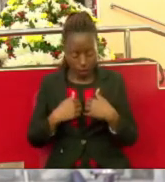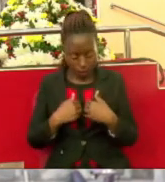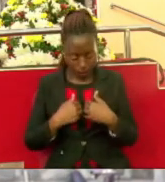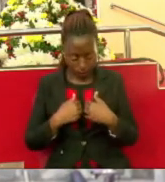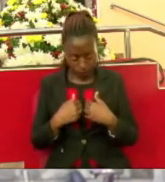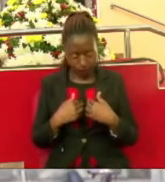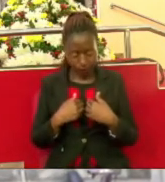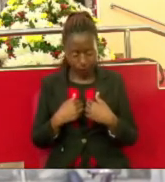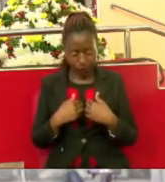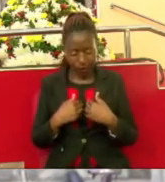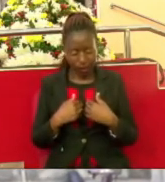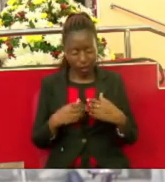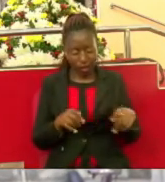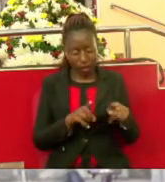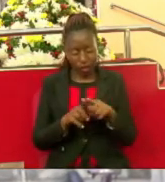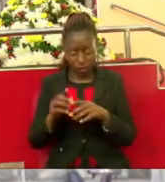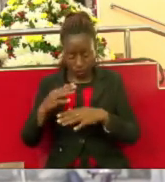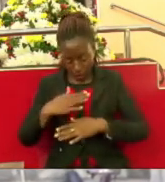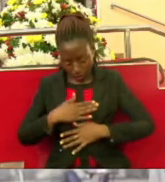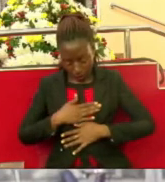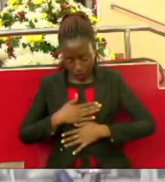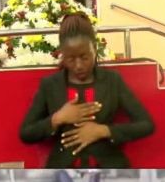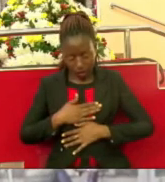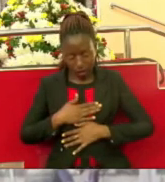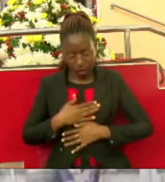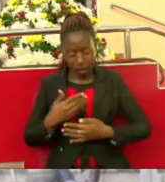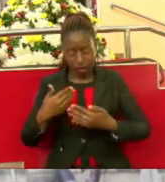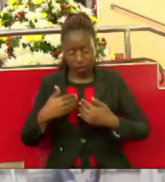And even the honor to hold those children in our hands.